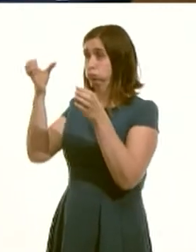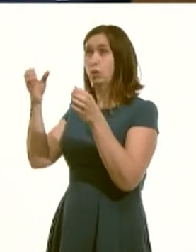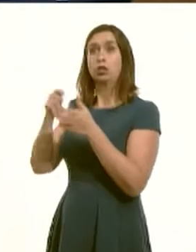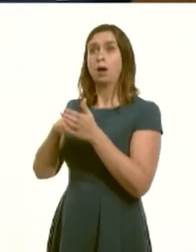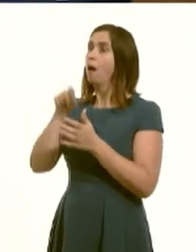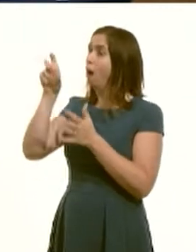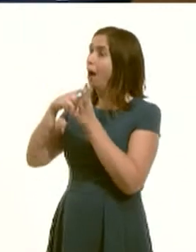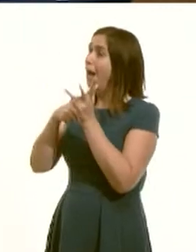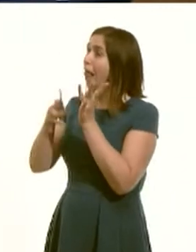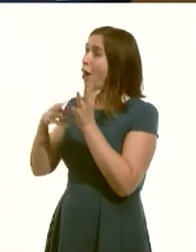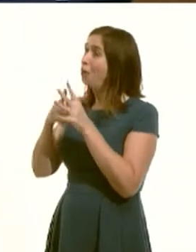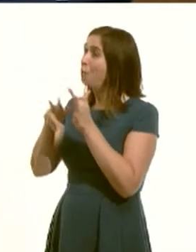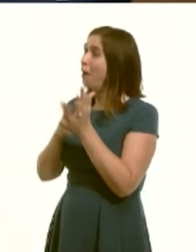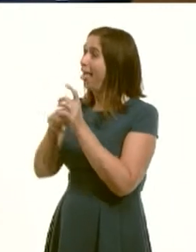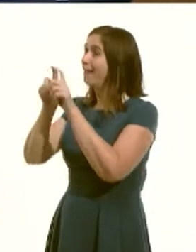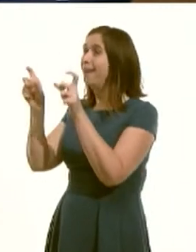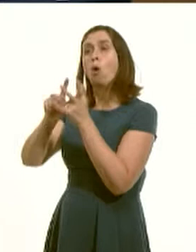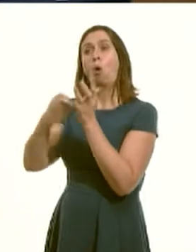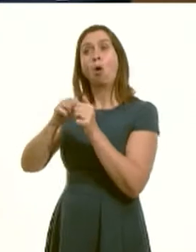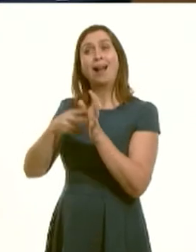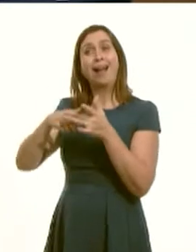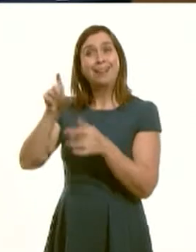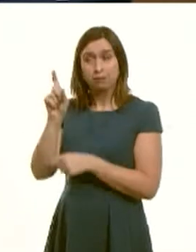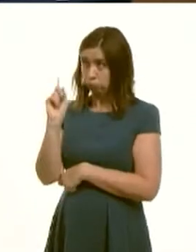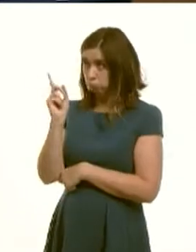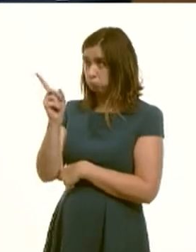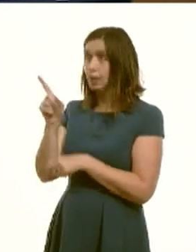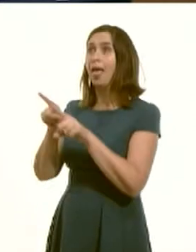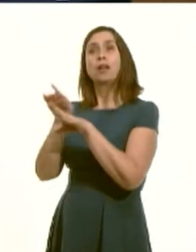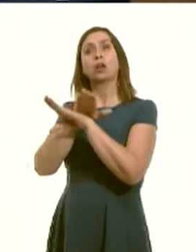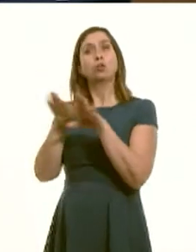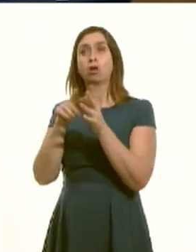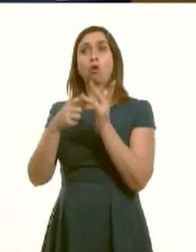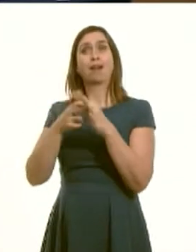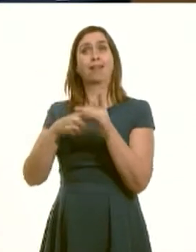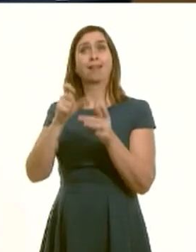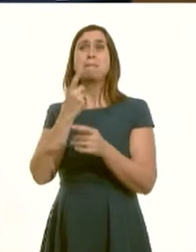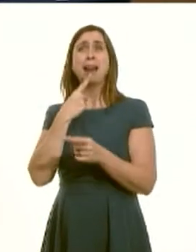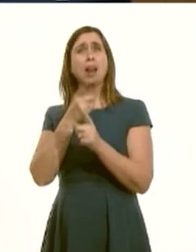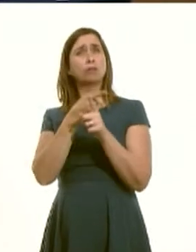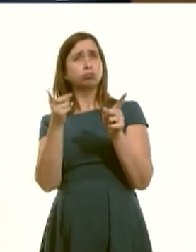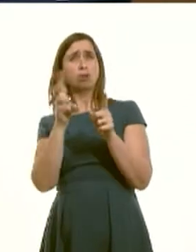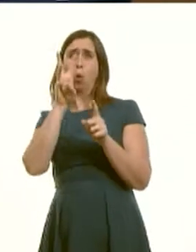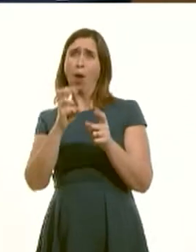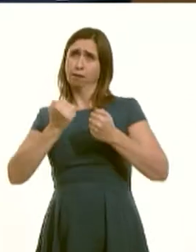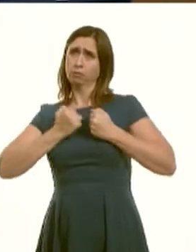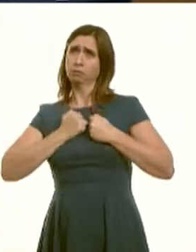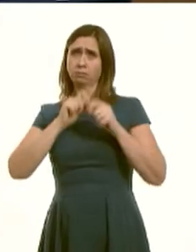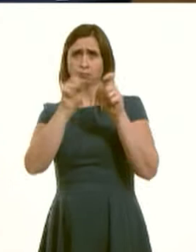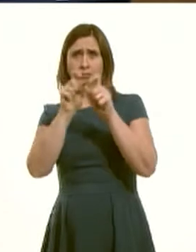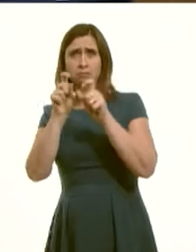Wen as an organic producer, and of course the non-organic Welsh branded milk that we see in our supermarkets. In an